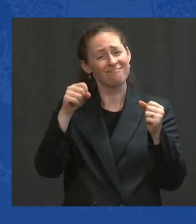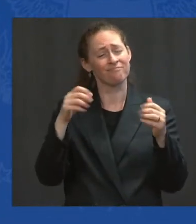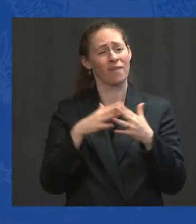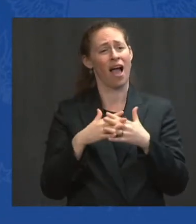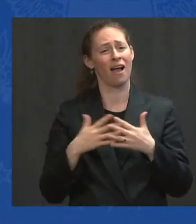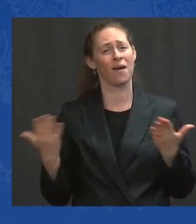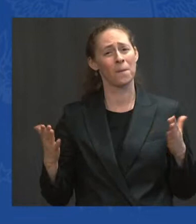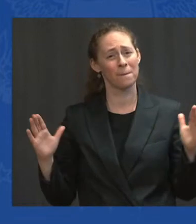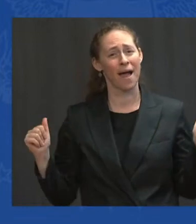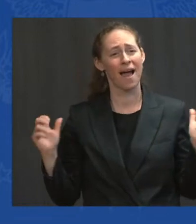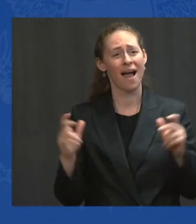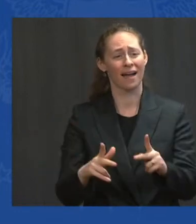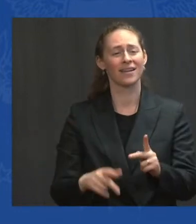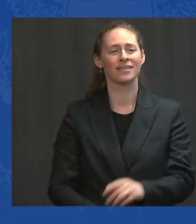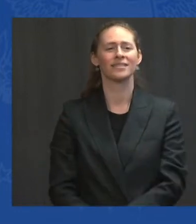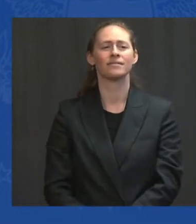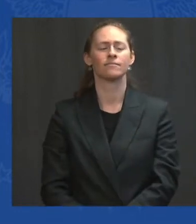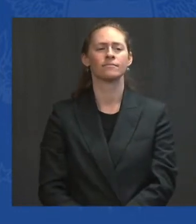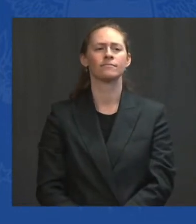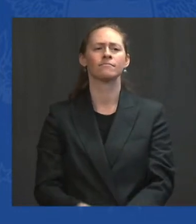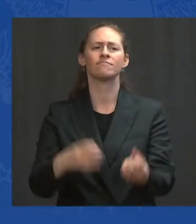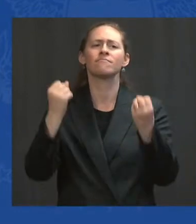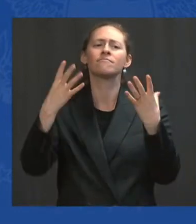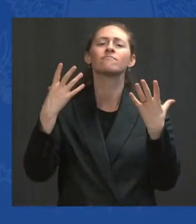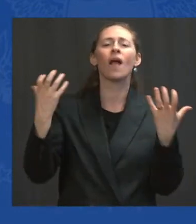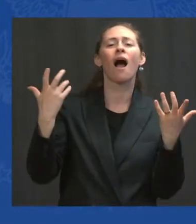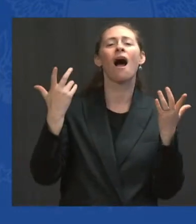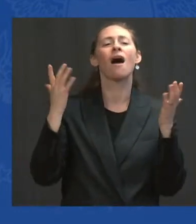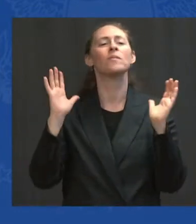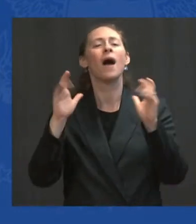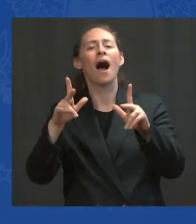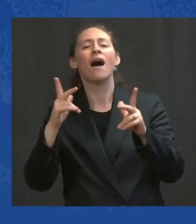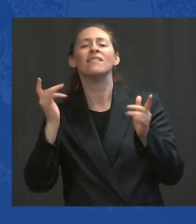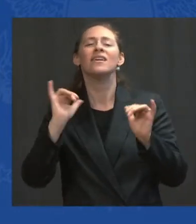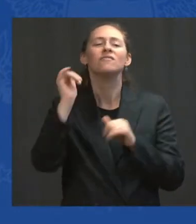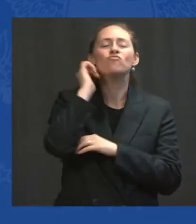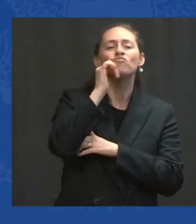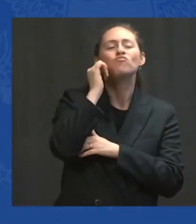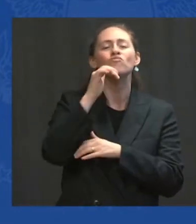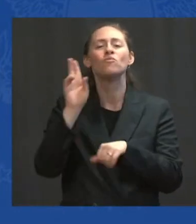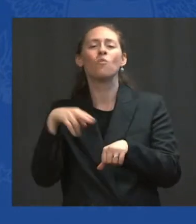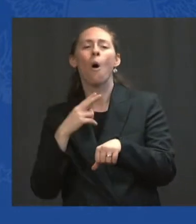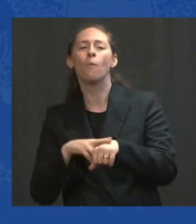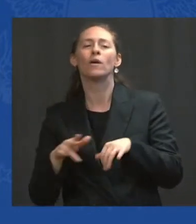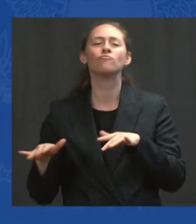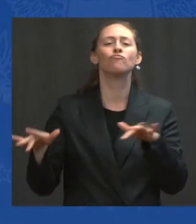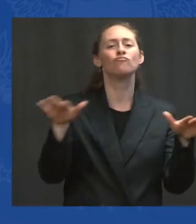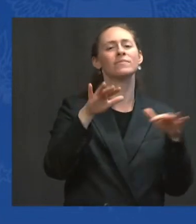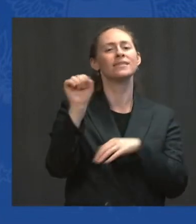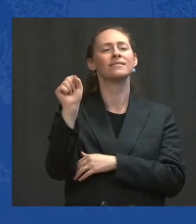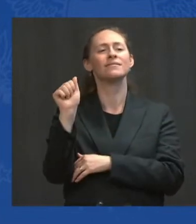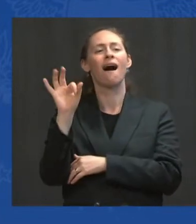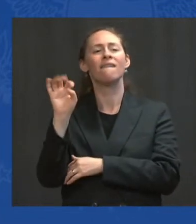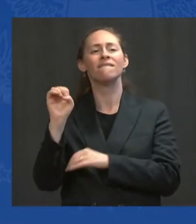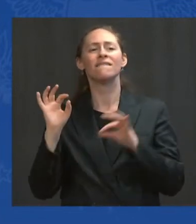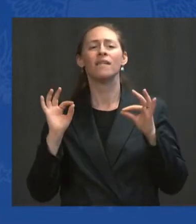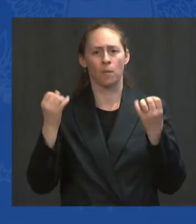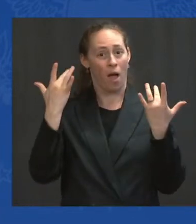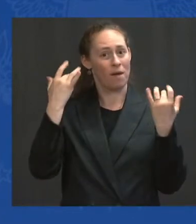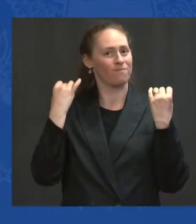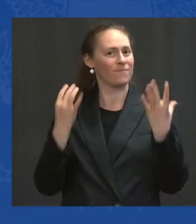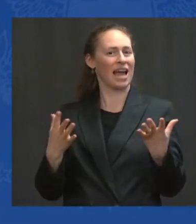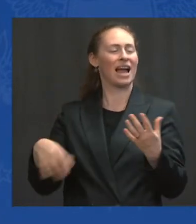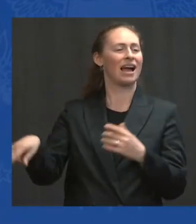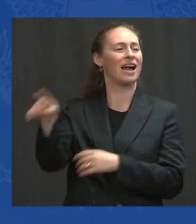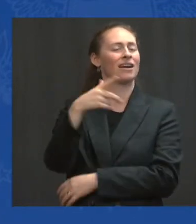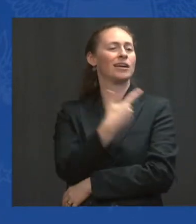Millions are safely living a more normal life. And we have a huge swath of the country vaccinated. We have moved from